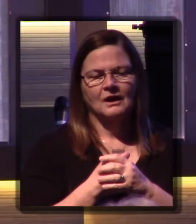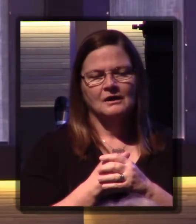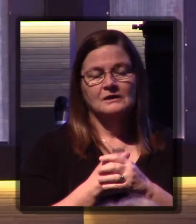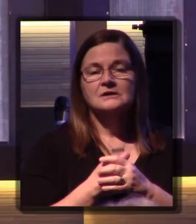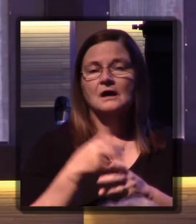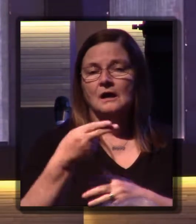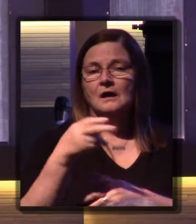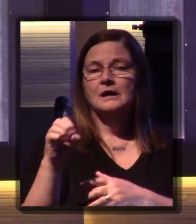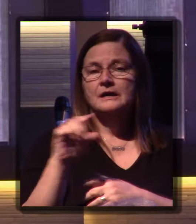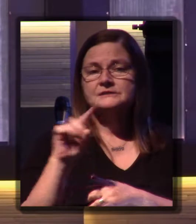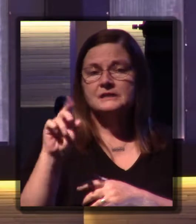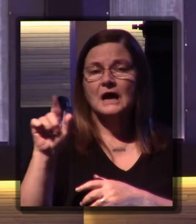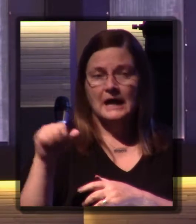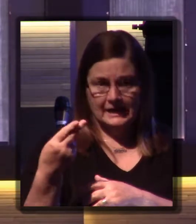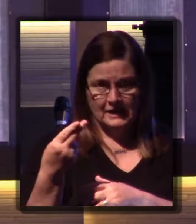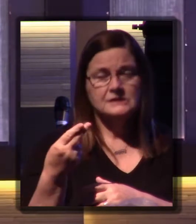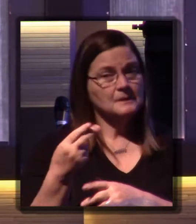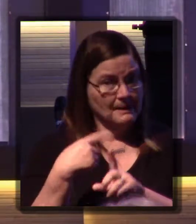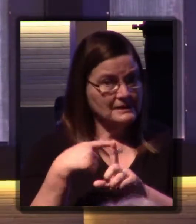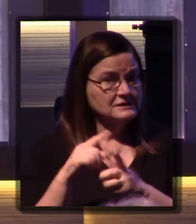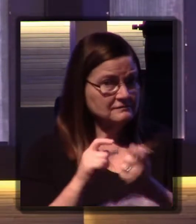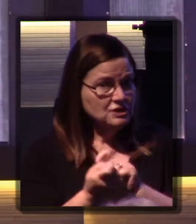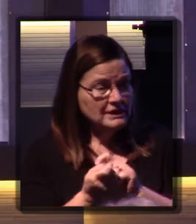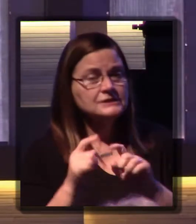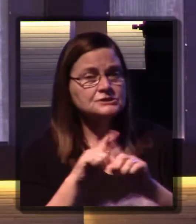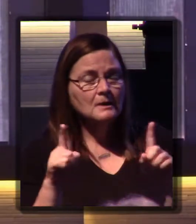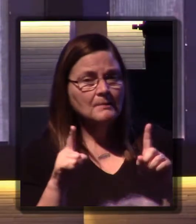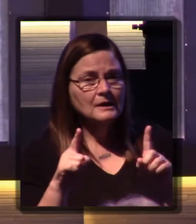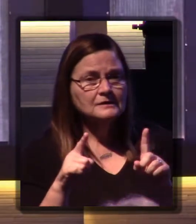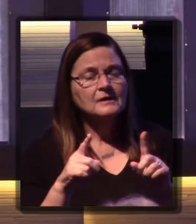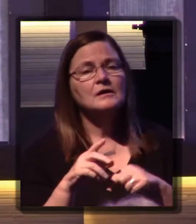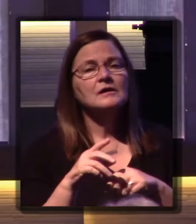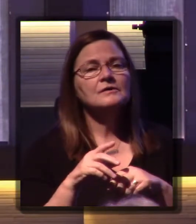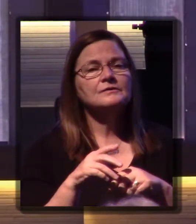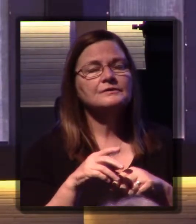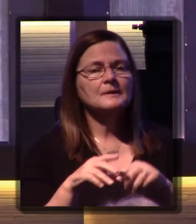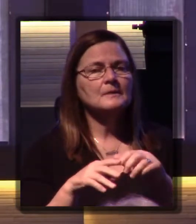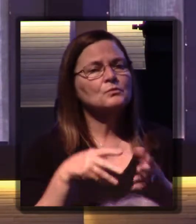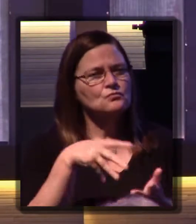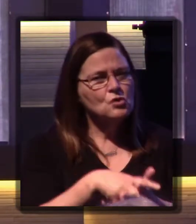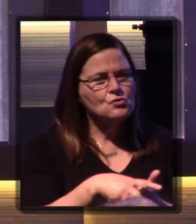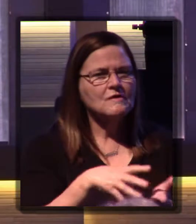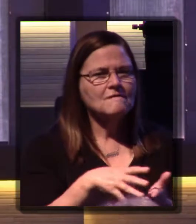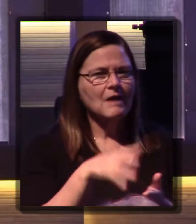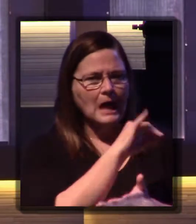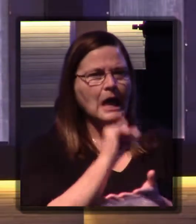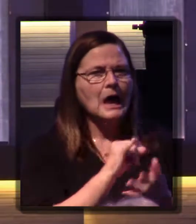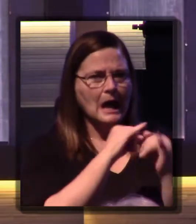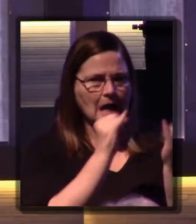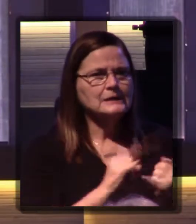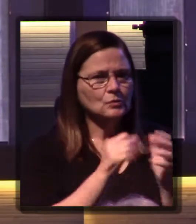Hezekiah, who rules now, is a positive change, but the root of idolatry, the root of failure,